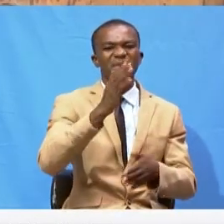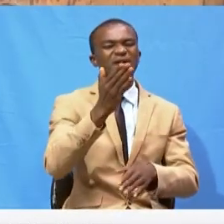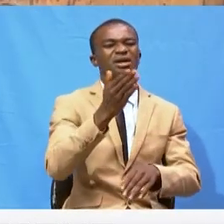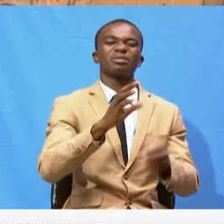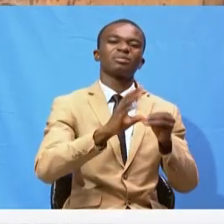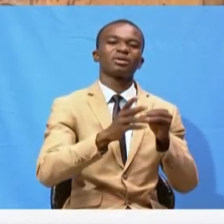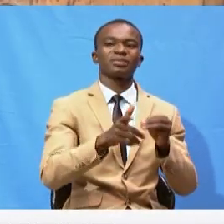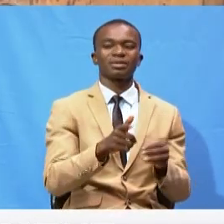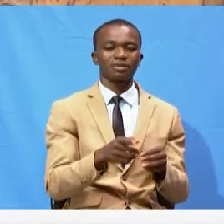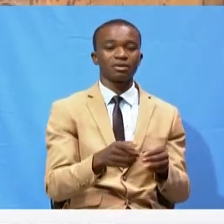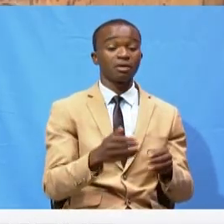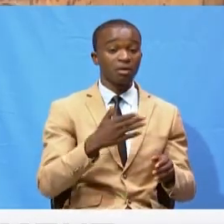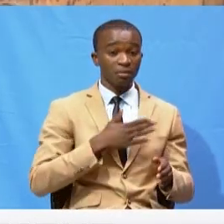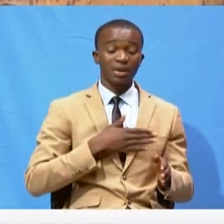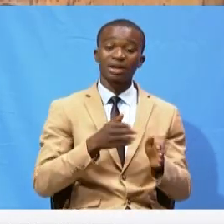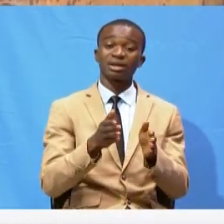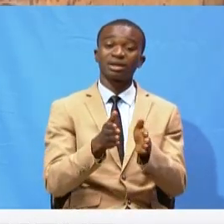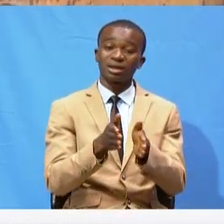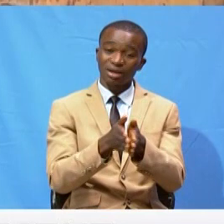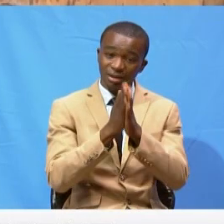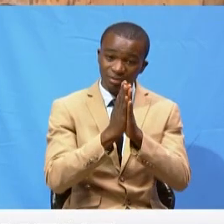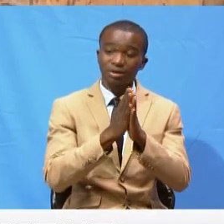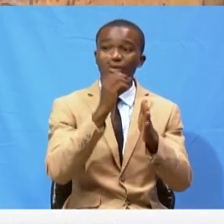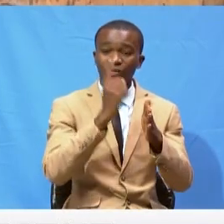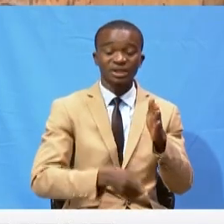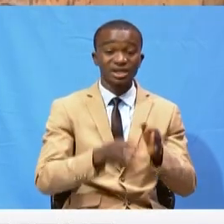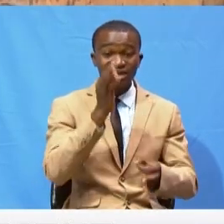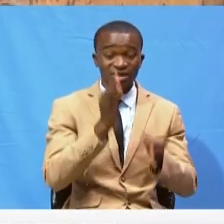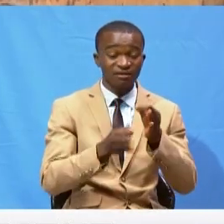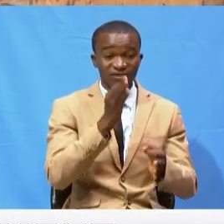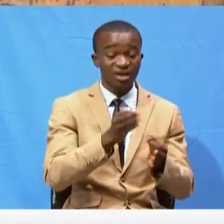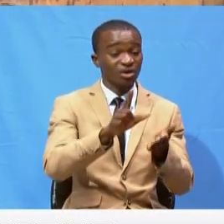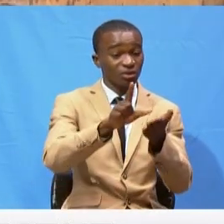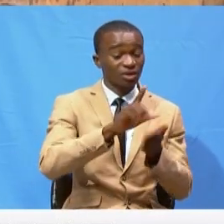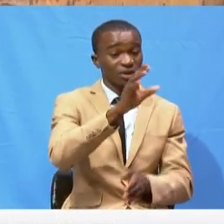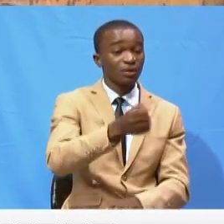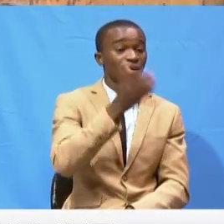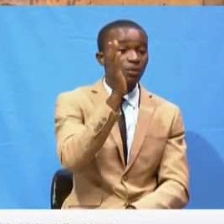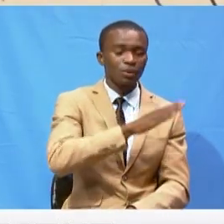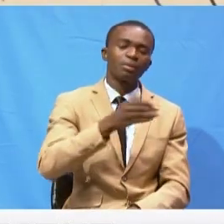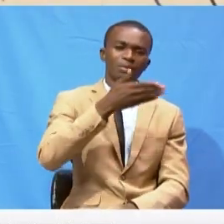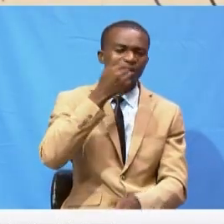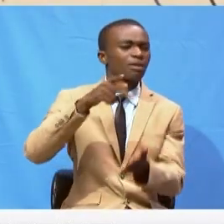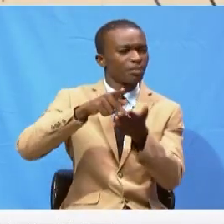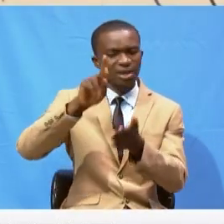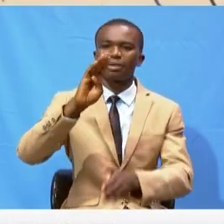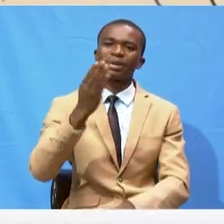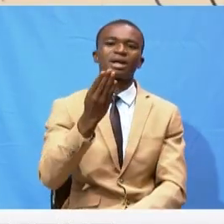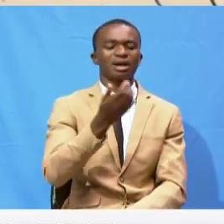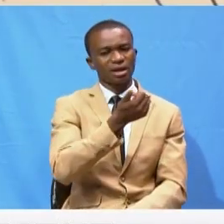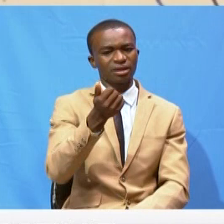public, those who collected those money, they should pay so that other people can benefit.